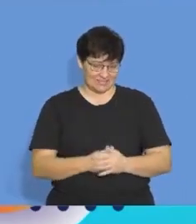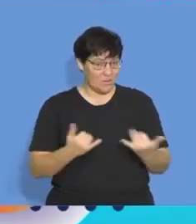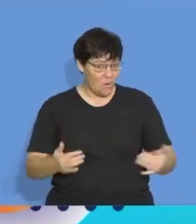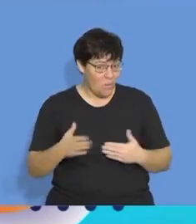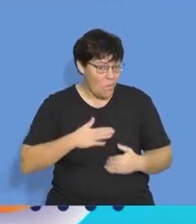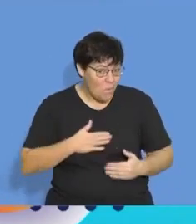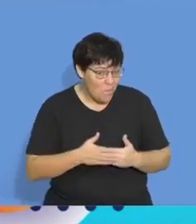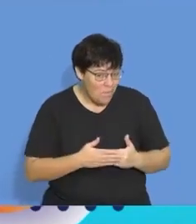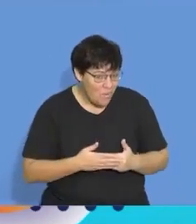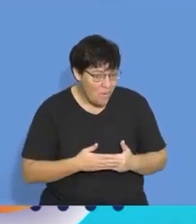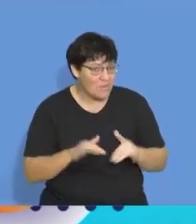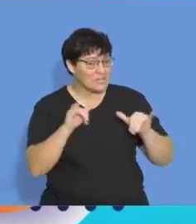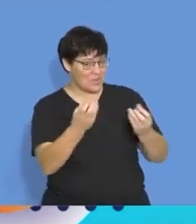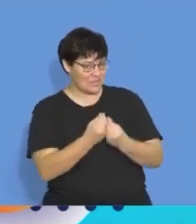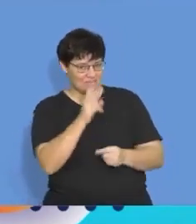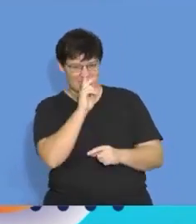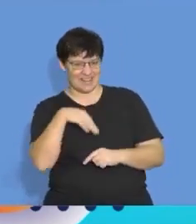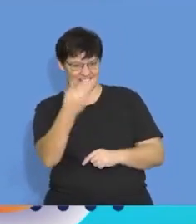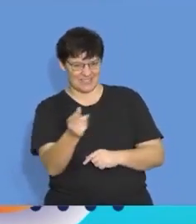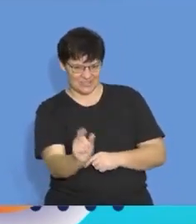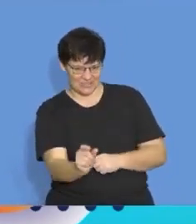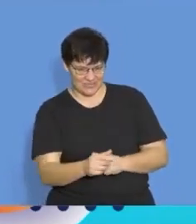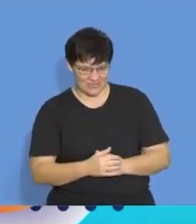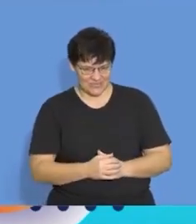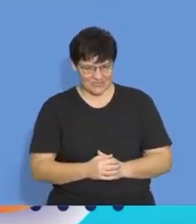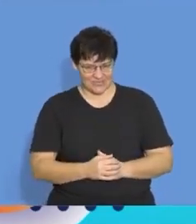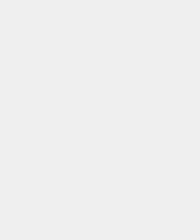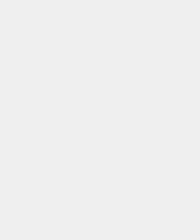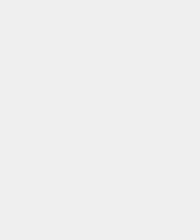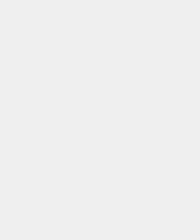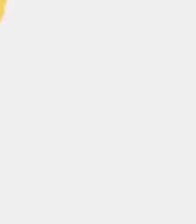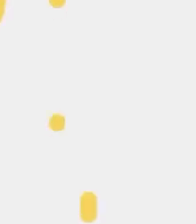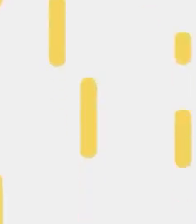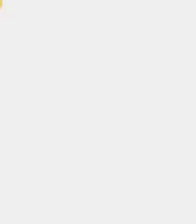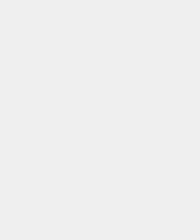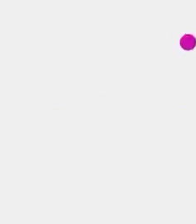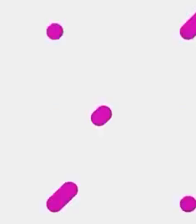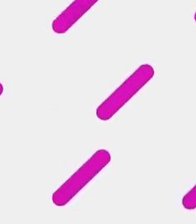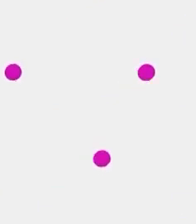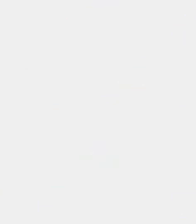know more? Stay with us. See you just now.